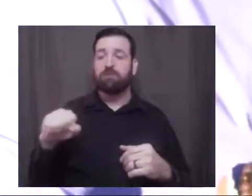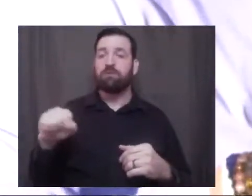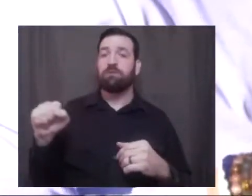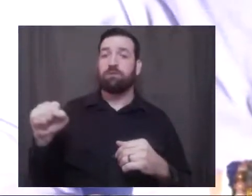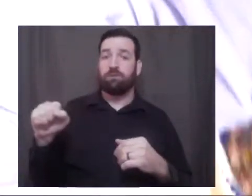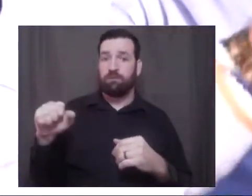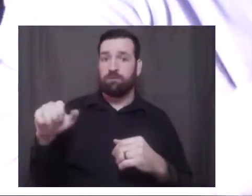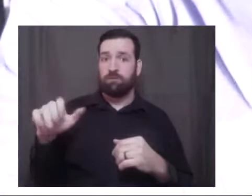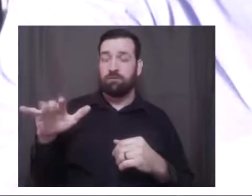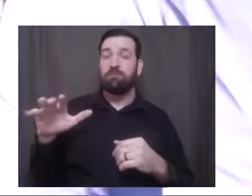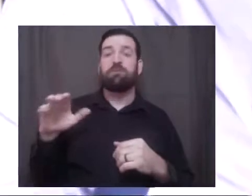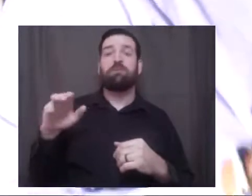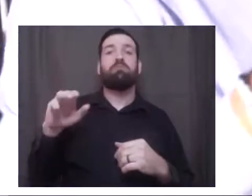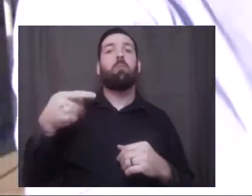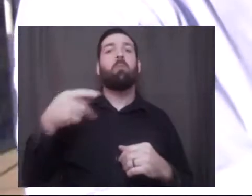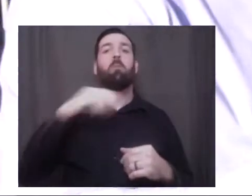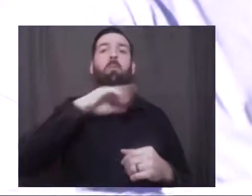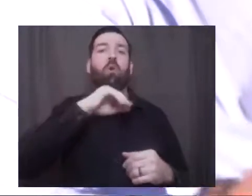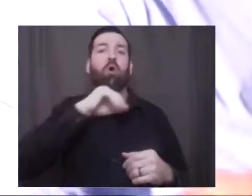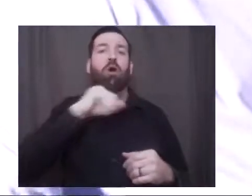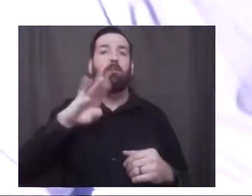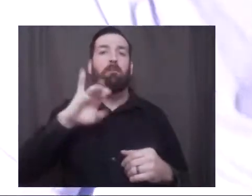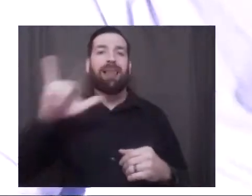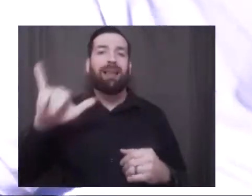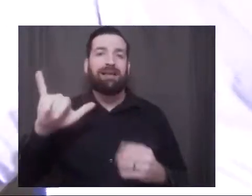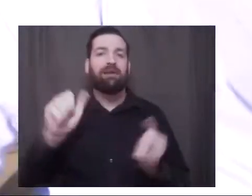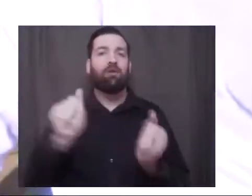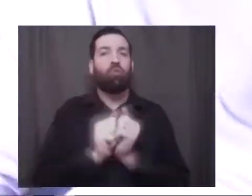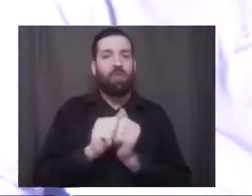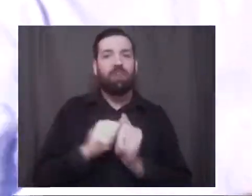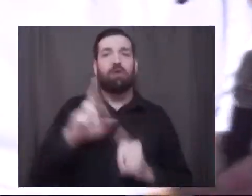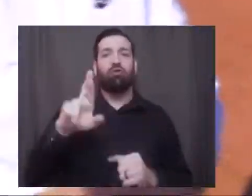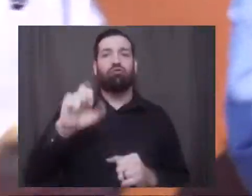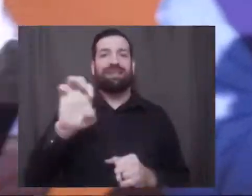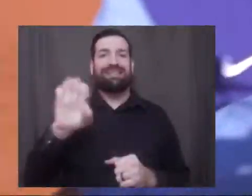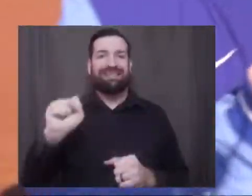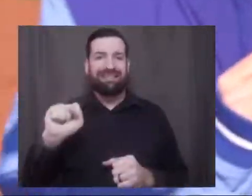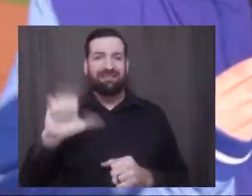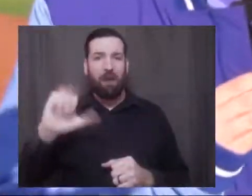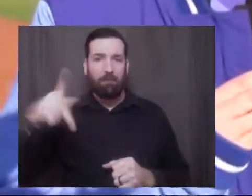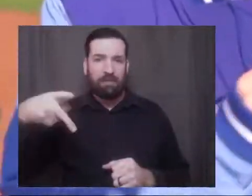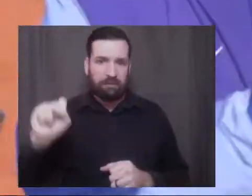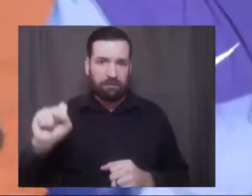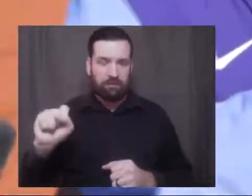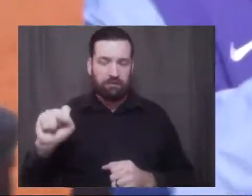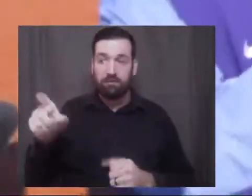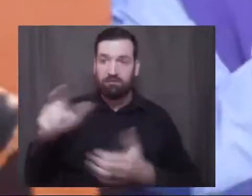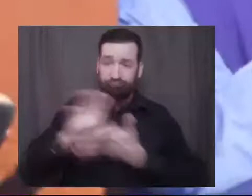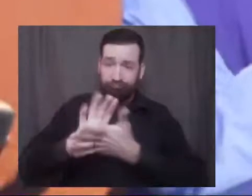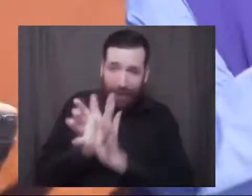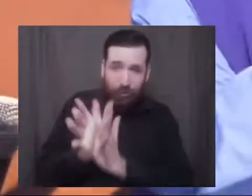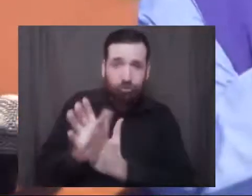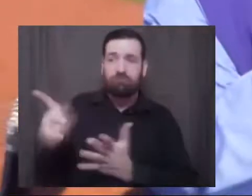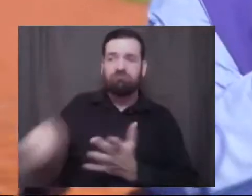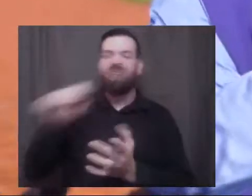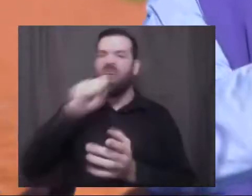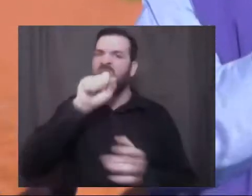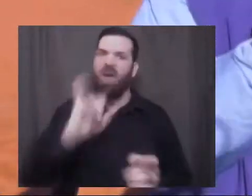pork belly. Yeah. With Reese's peanut butter cups, smashed them, gave them to everyone, and they loved it. Cheers. Okay, let's do it. All